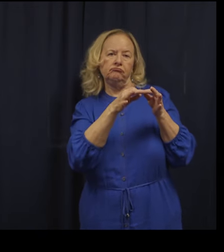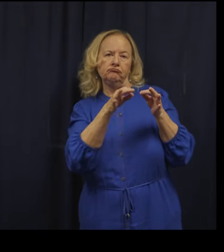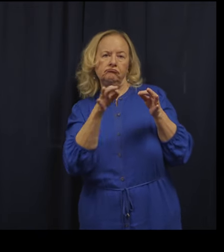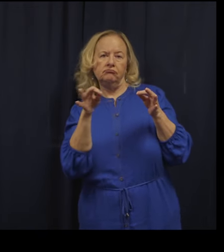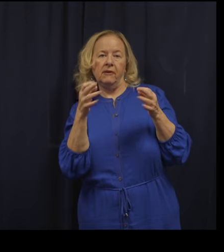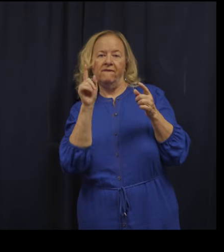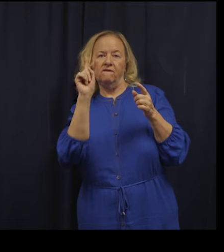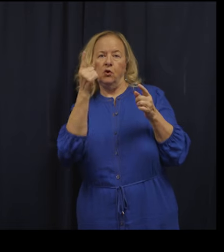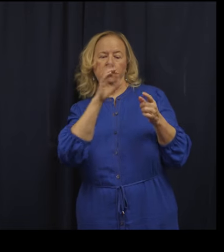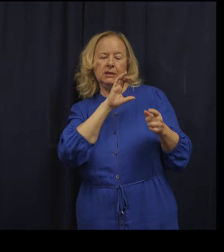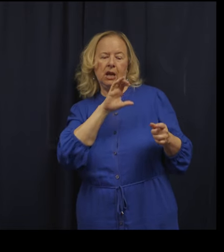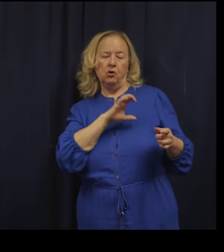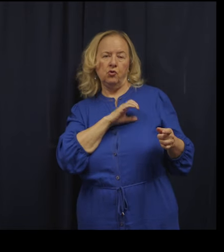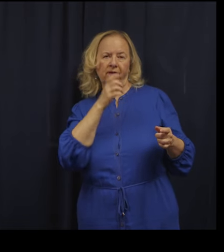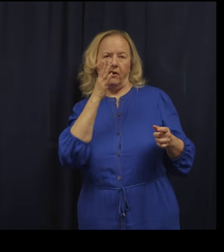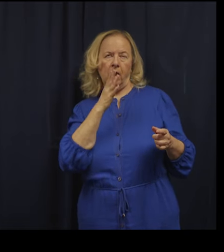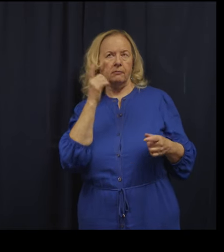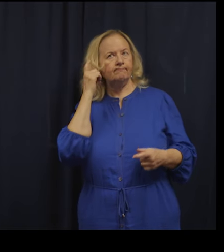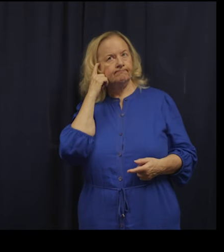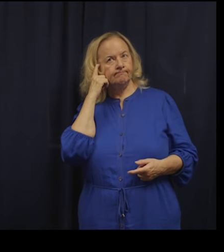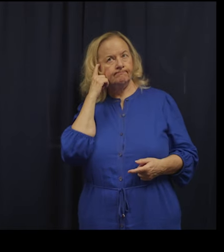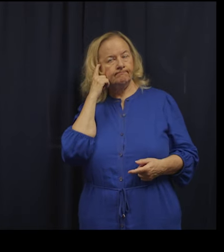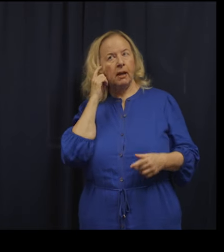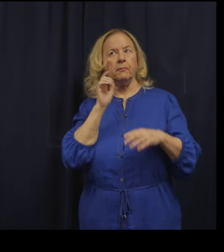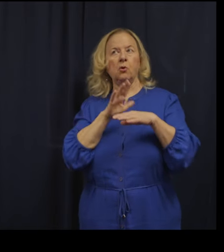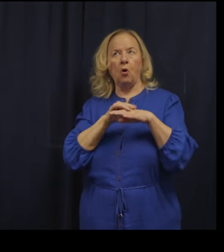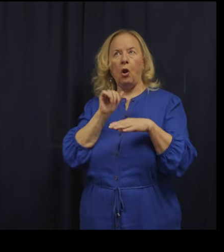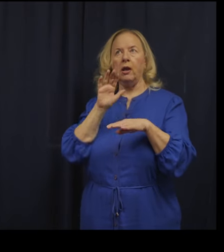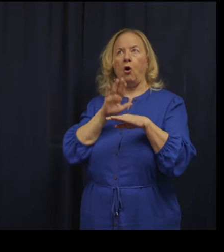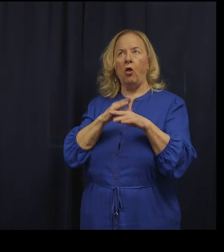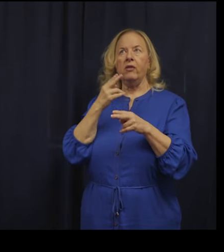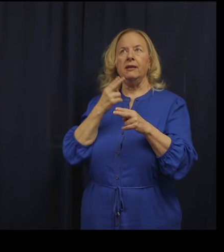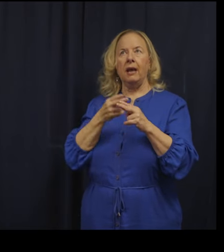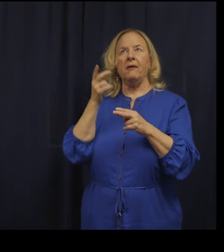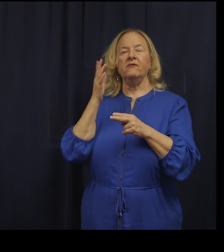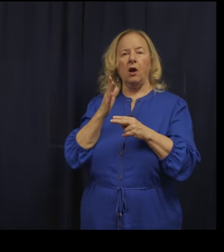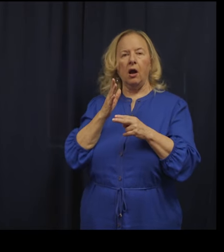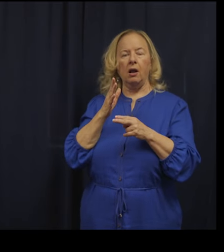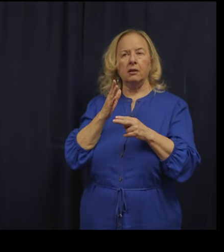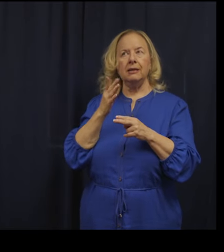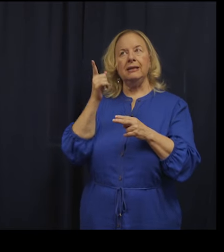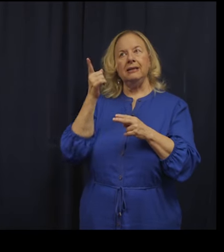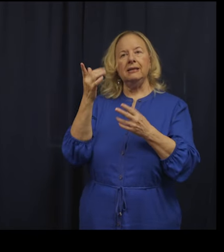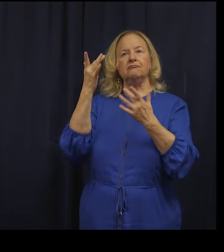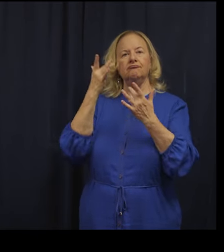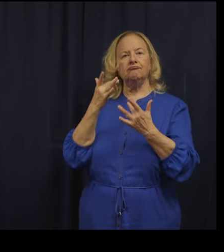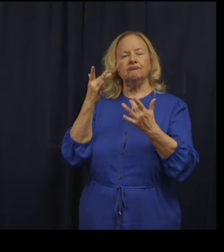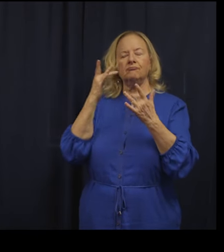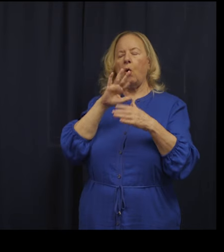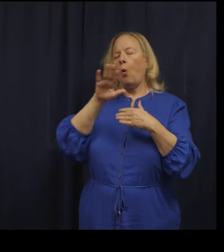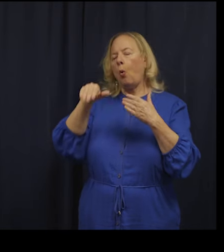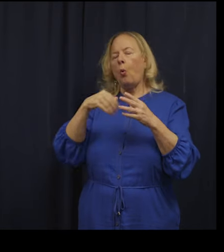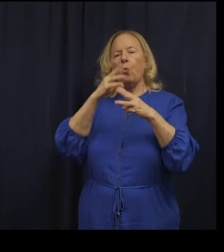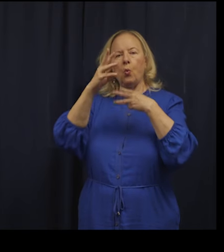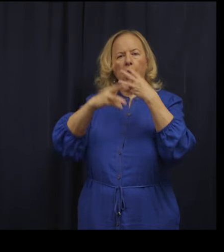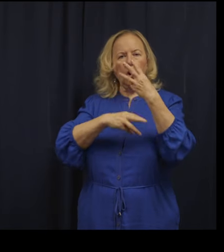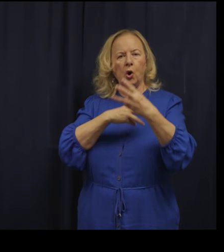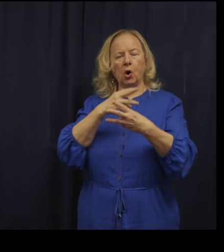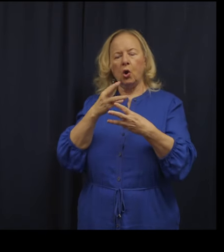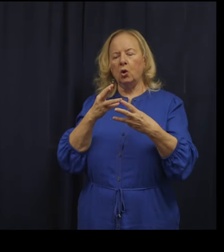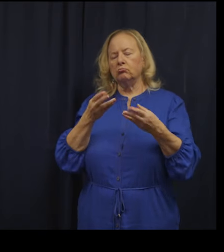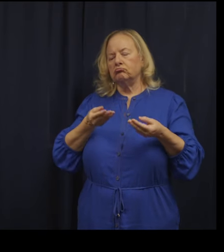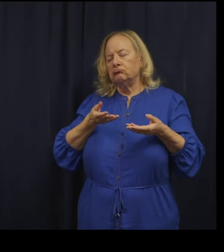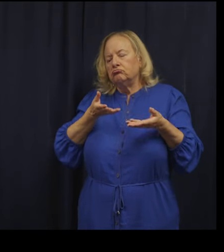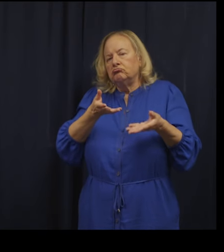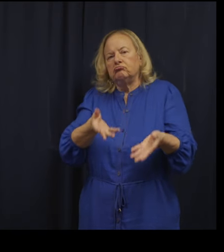first attribute of God, we should have in mind, I'm calling on the name of God. He's the one who brings the whole world into